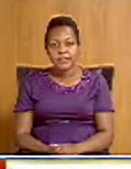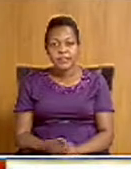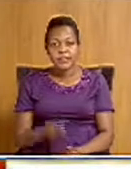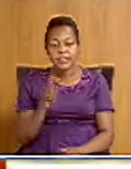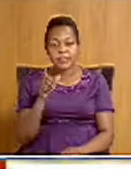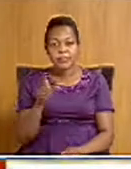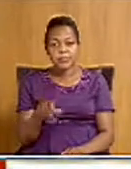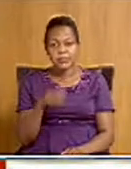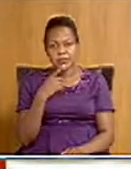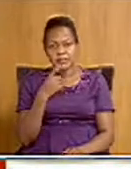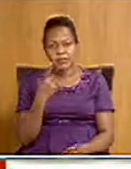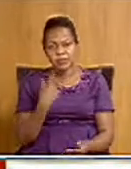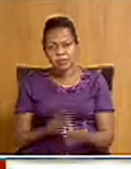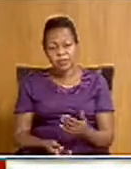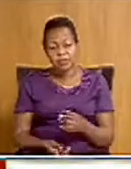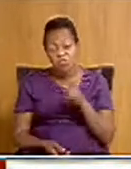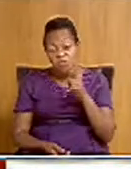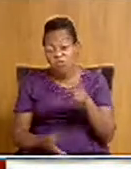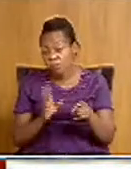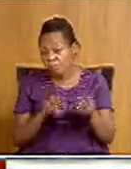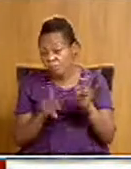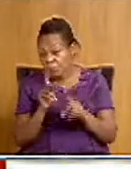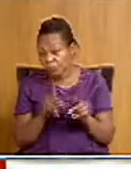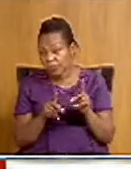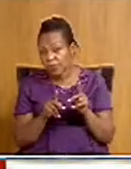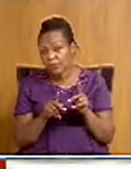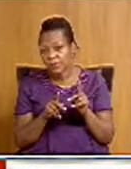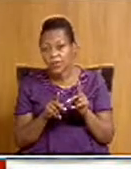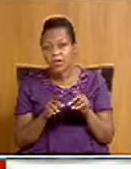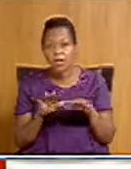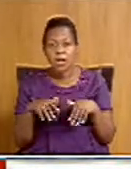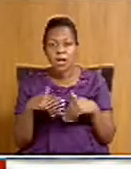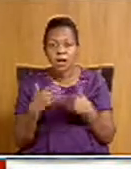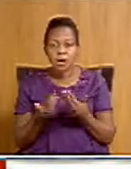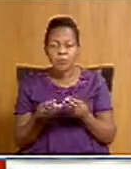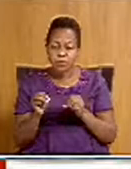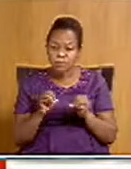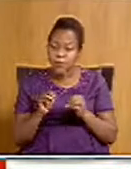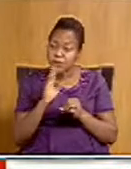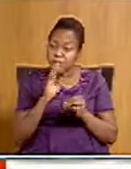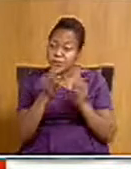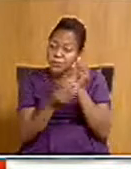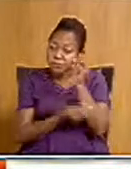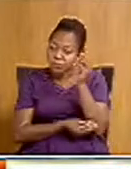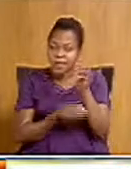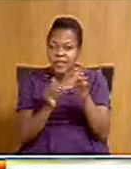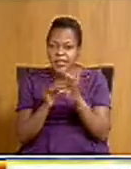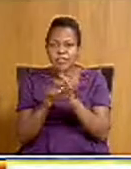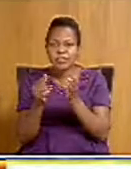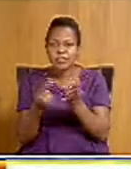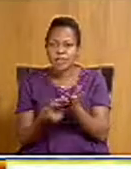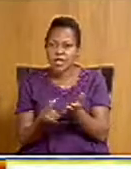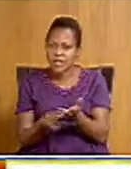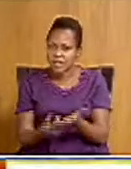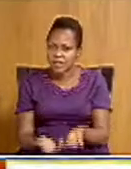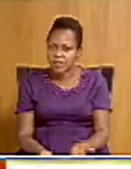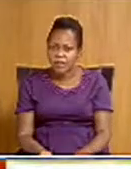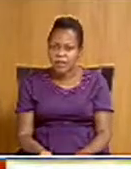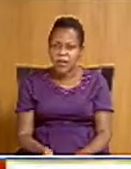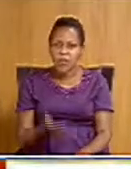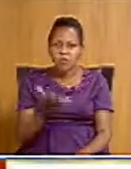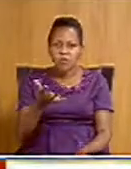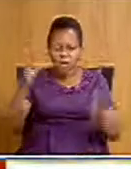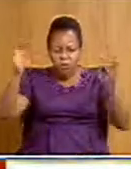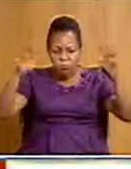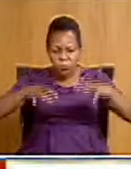That person was saying that, but you people, how do you manage to be poor here? With